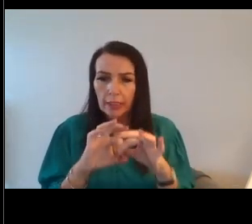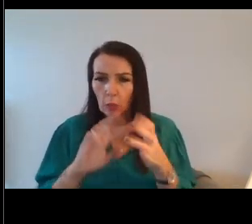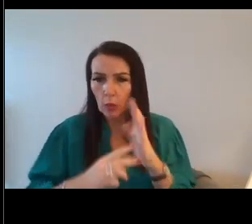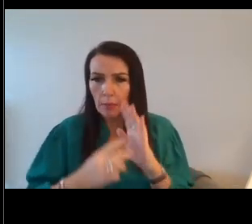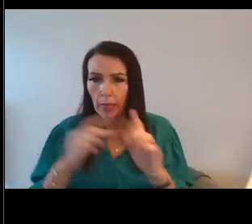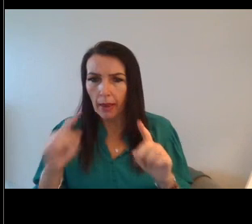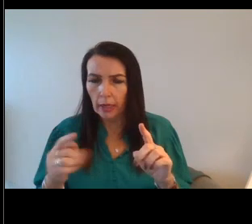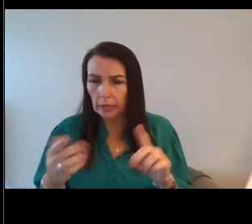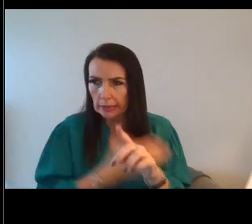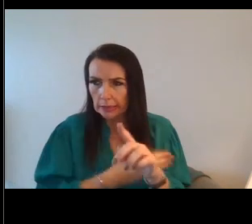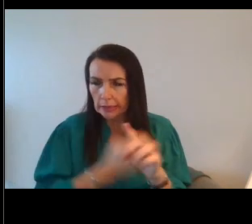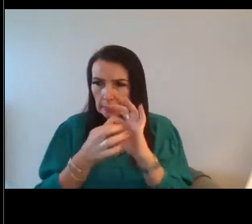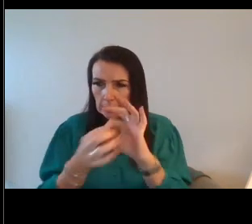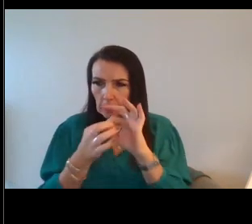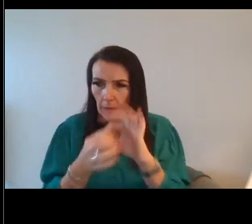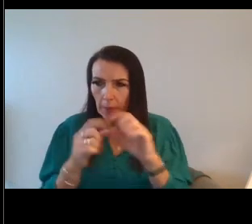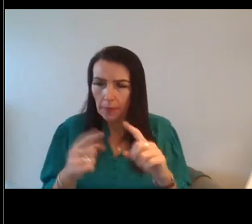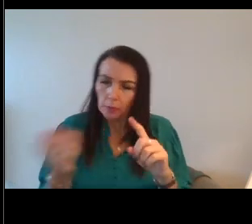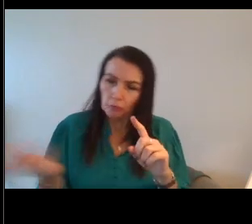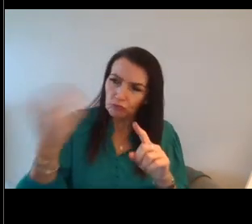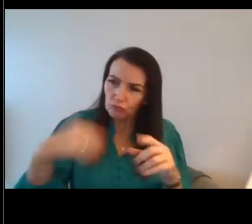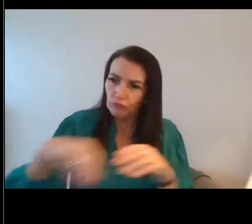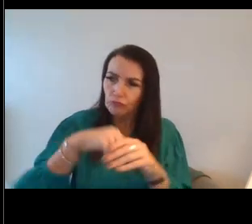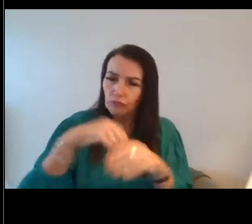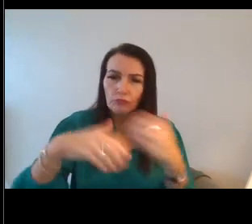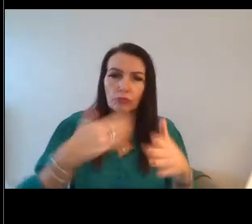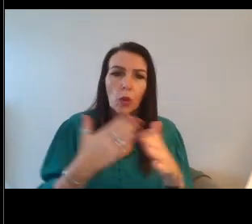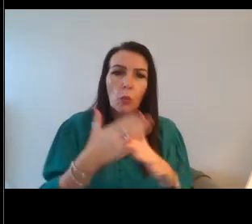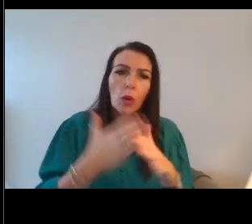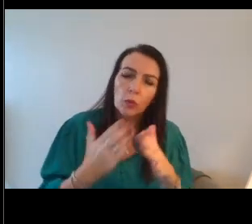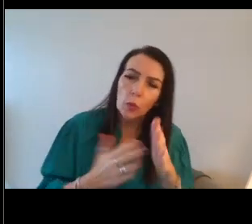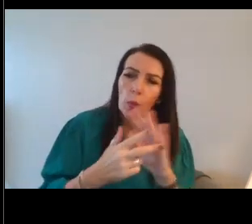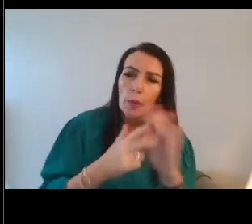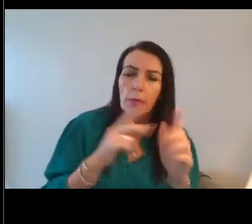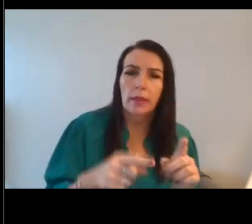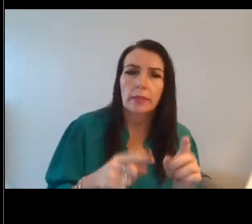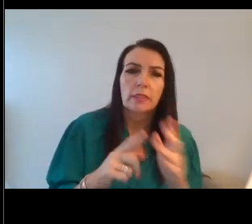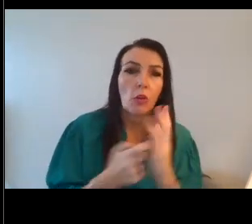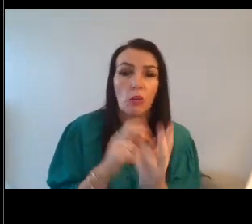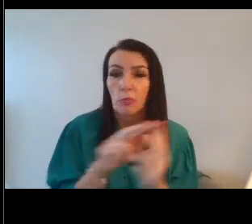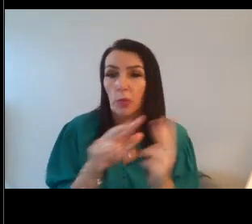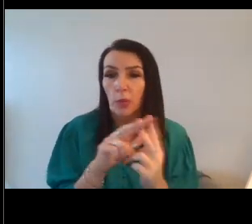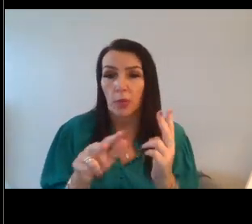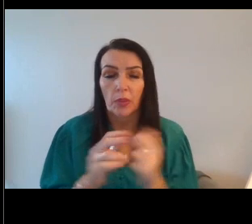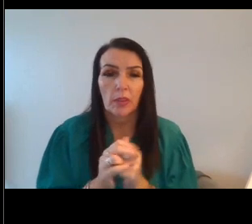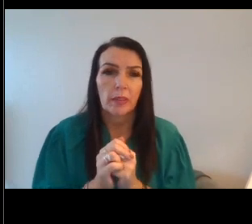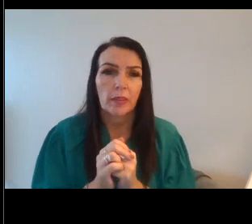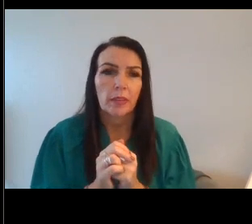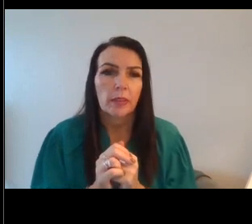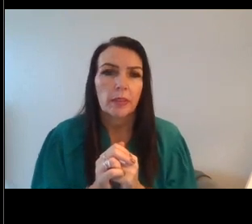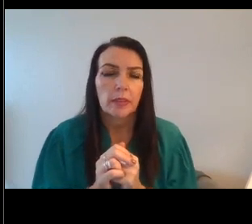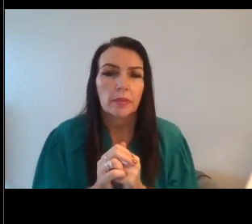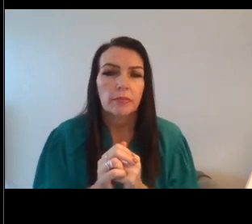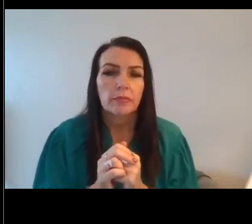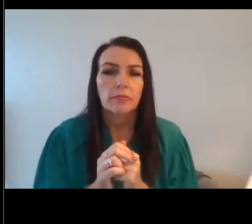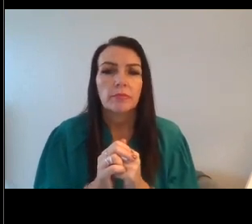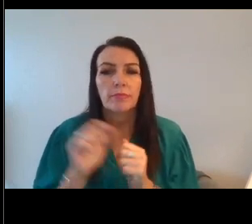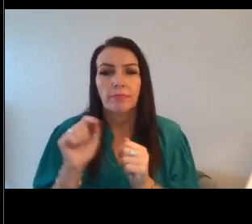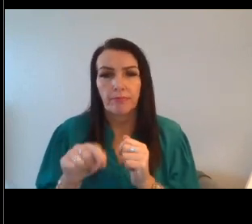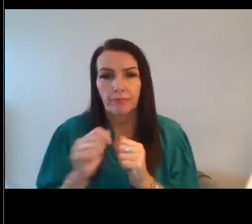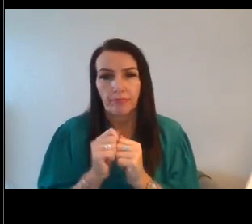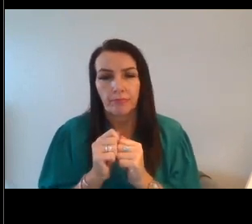really early to get them on board and work through the plans with them together, or possibly both. We've then got down the bottom